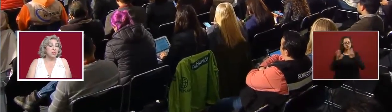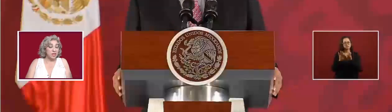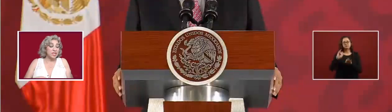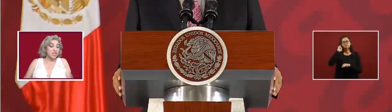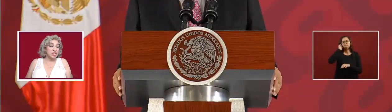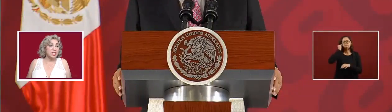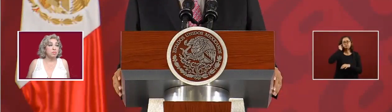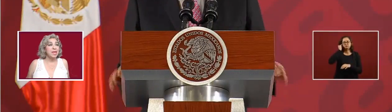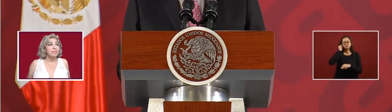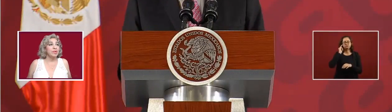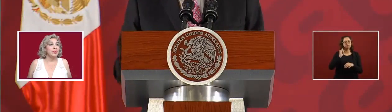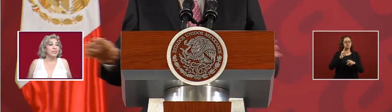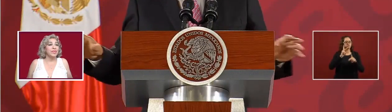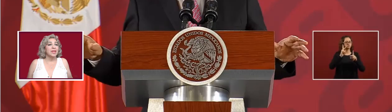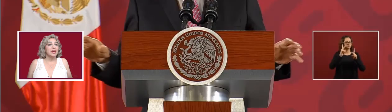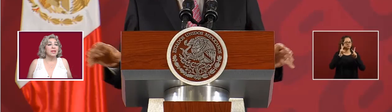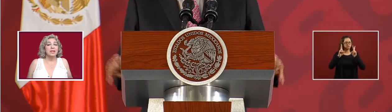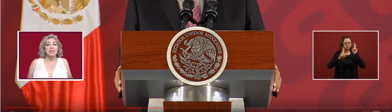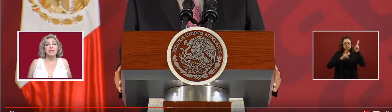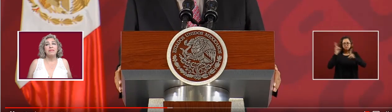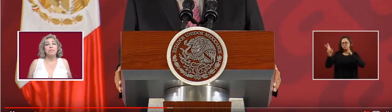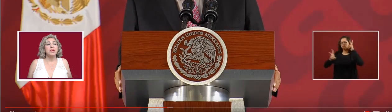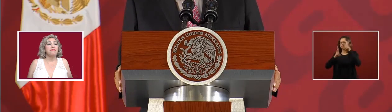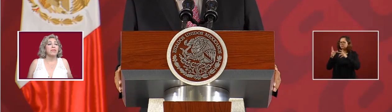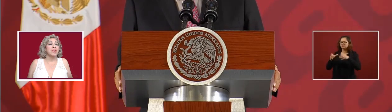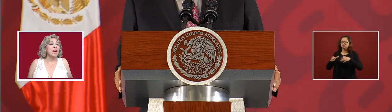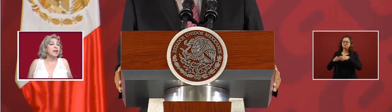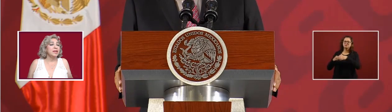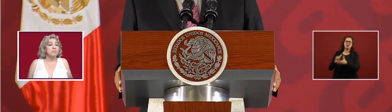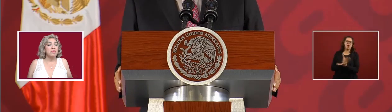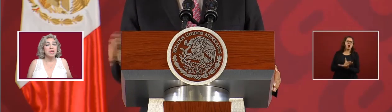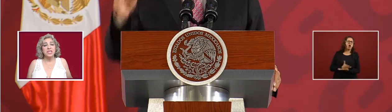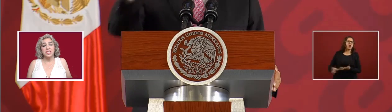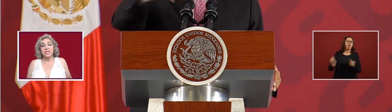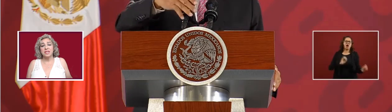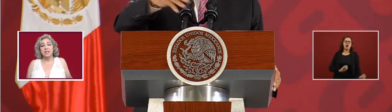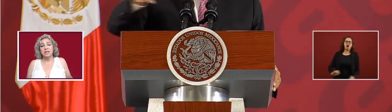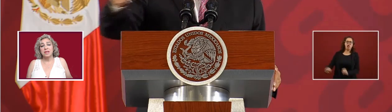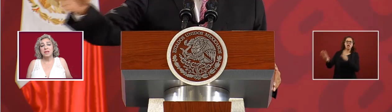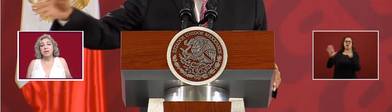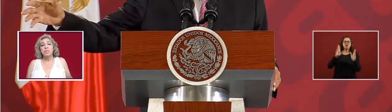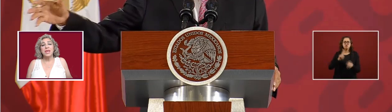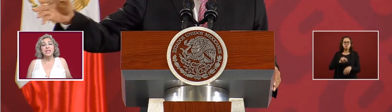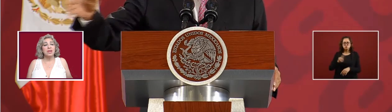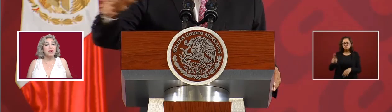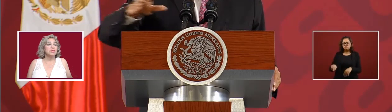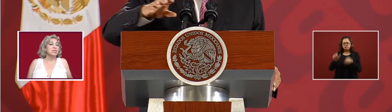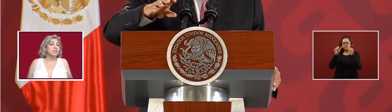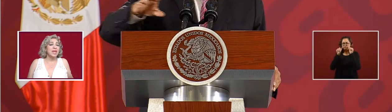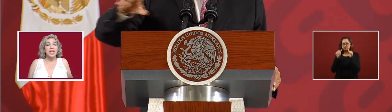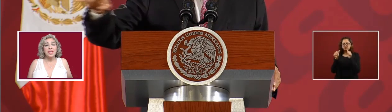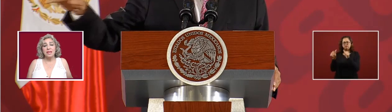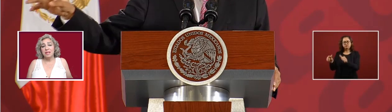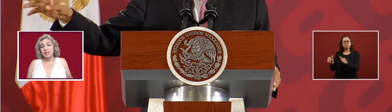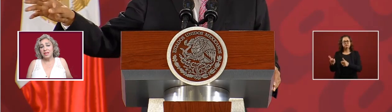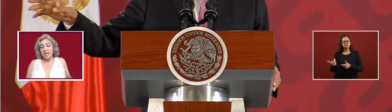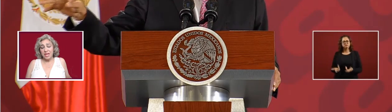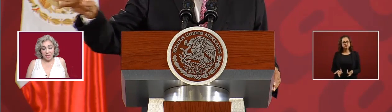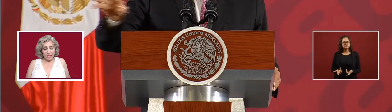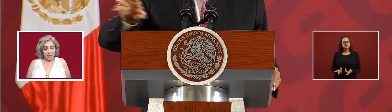to the indigenous people. They've been forgotten and margined. Because, also, they